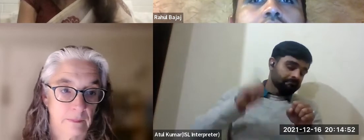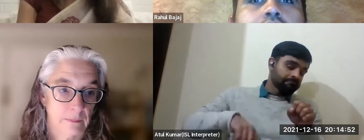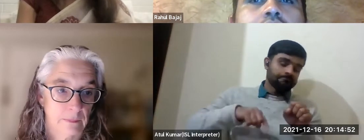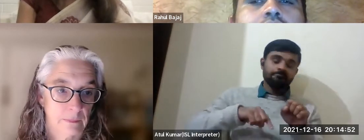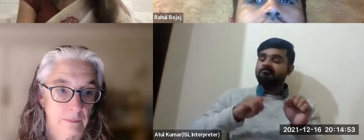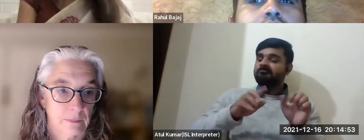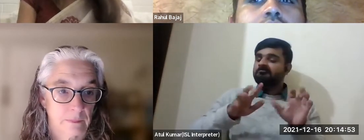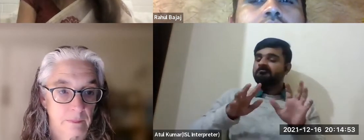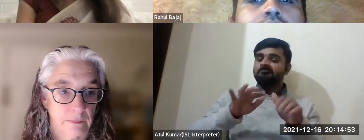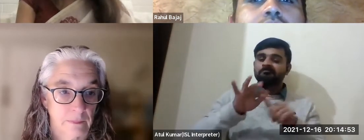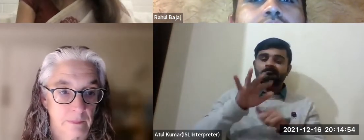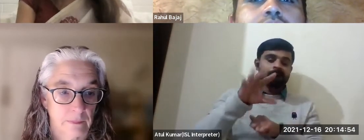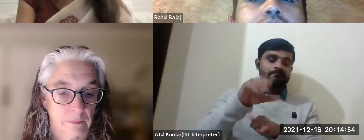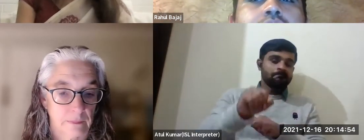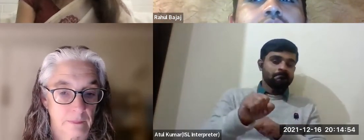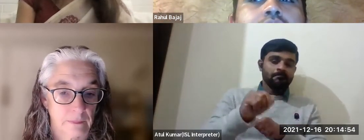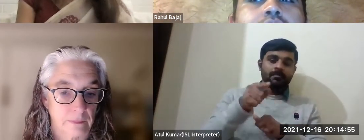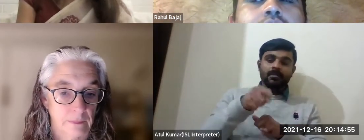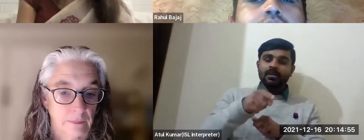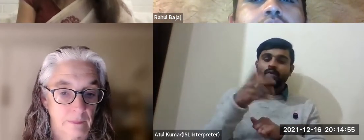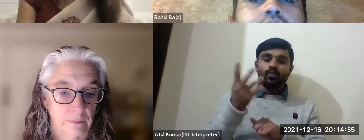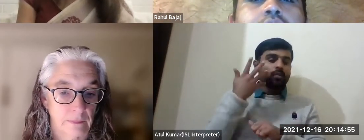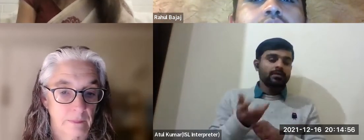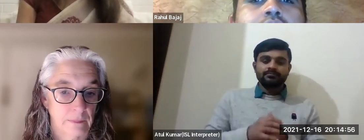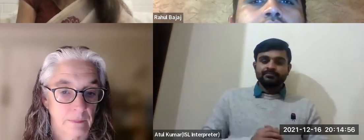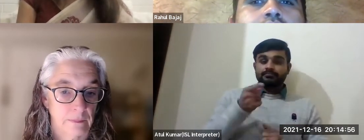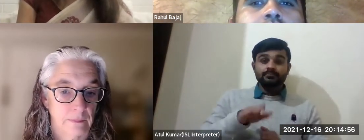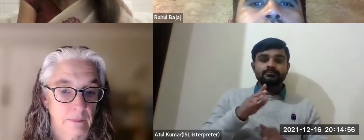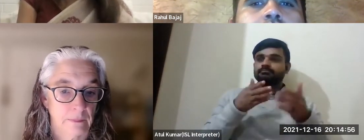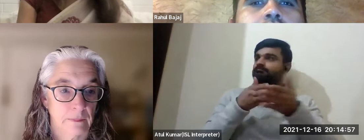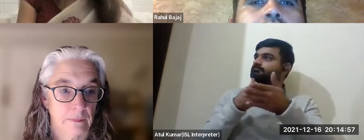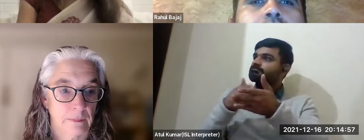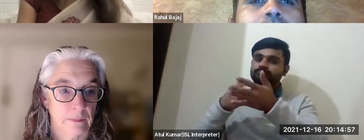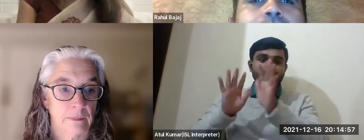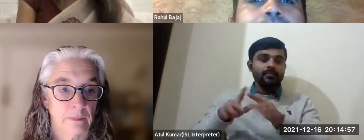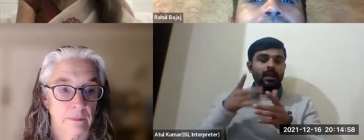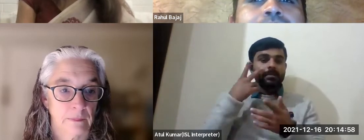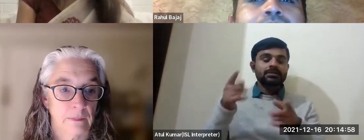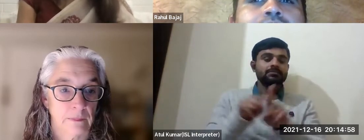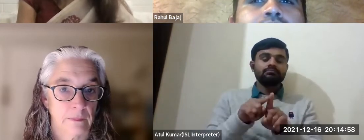of accessibility, which is why, you have the kind of challenges that you have today,